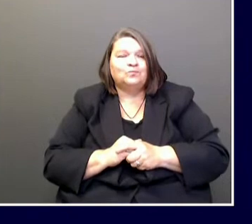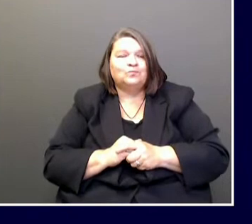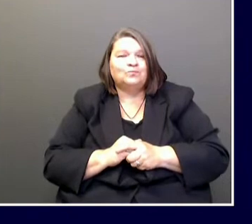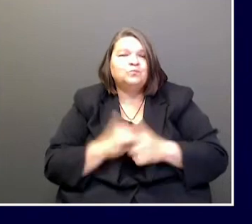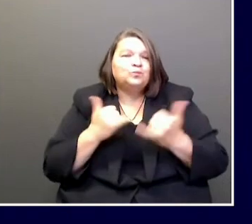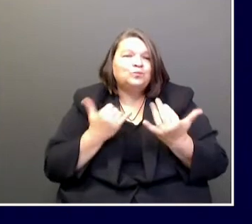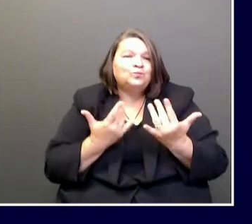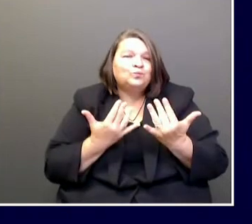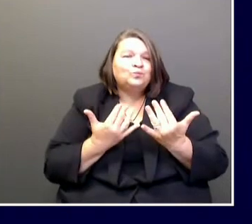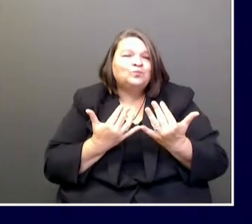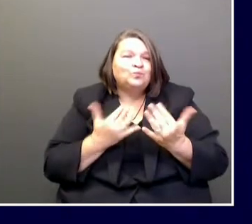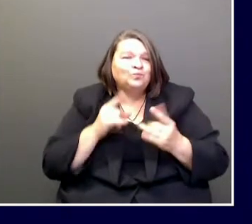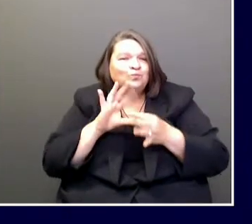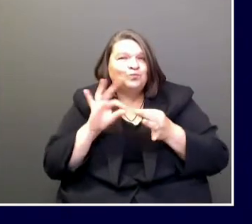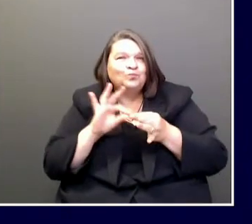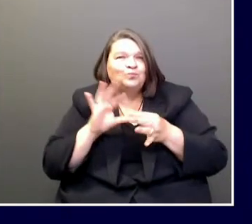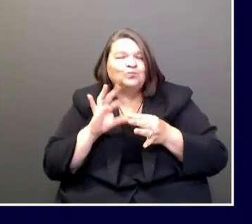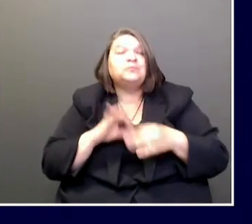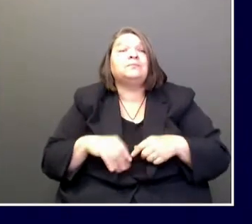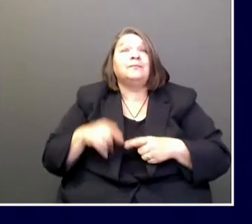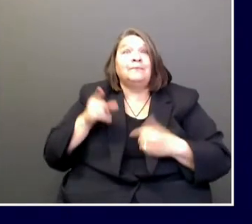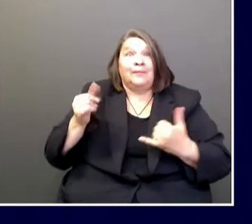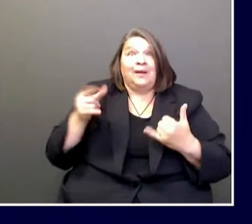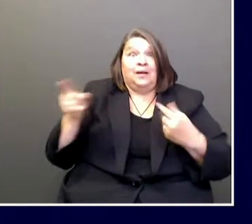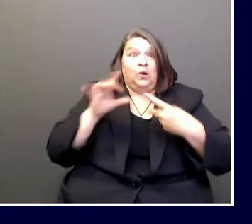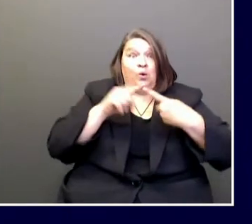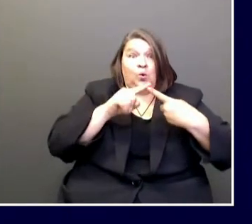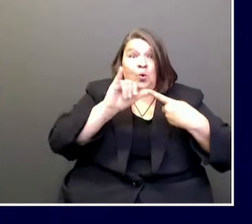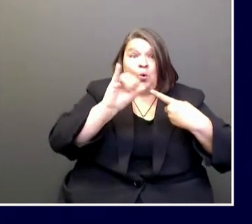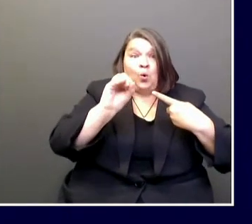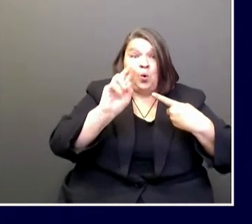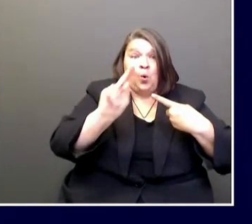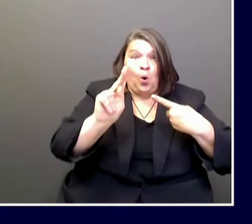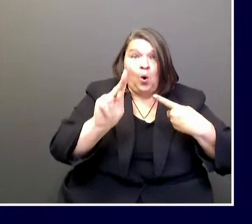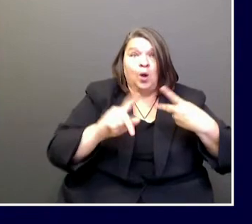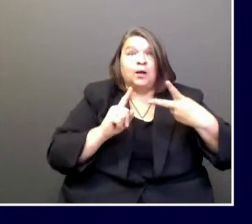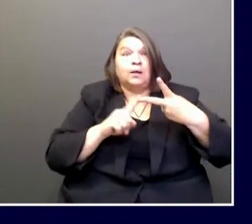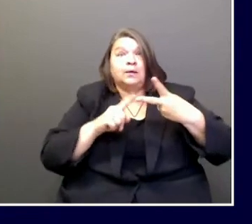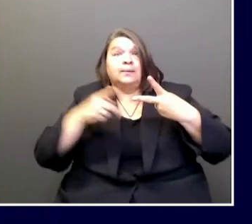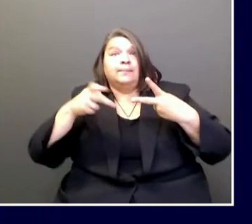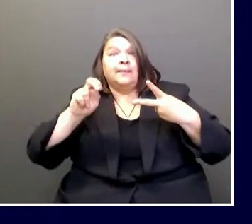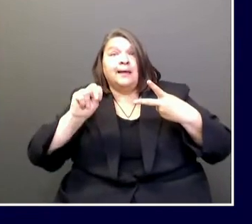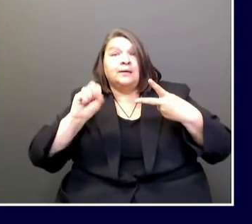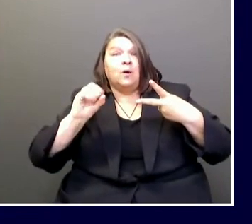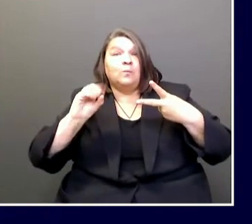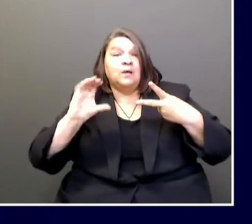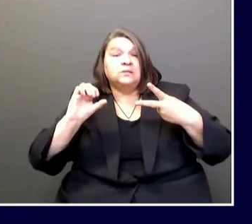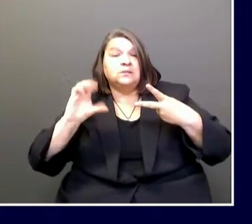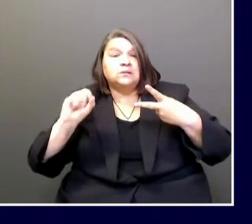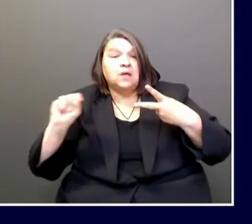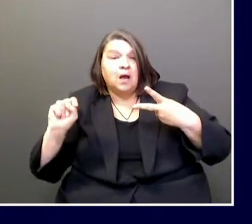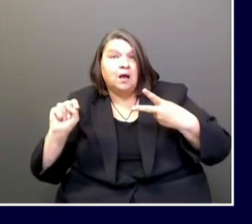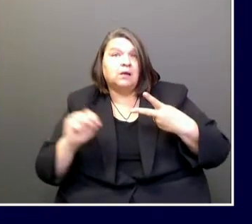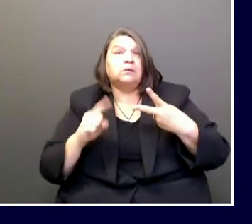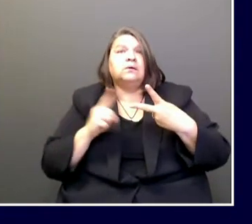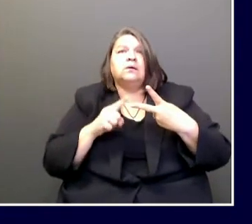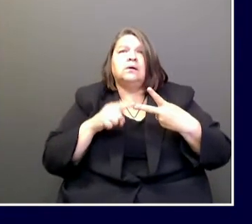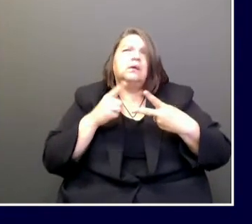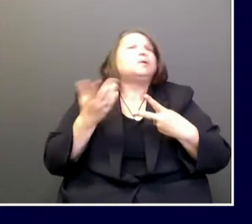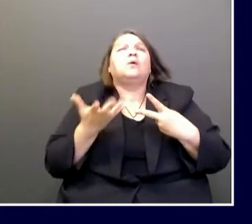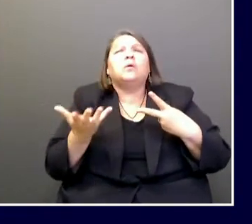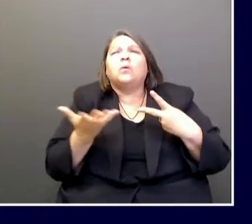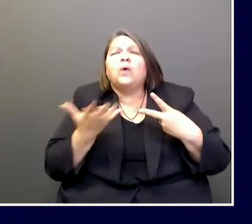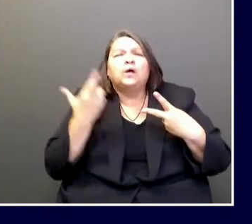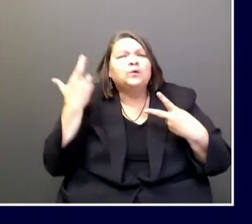2 counties and how close the other 14 are to potentially joining them.